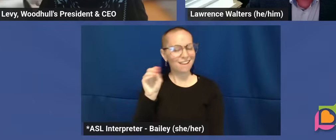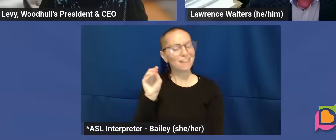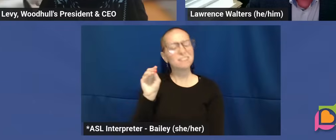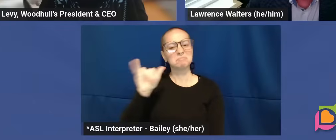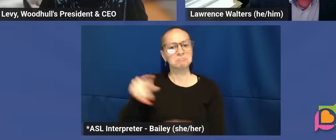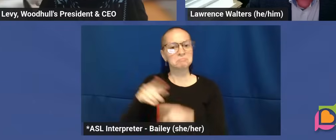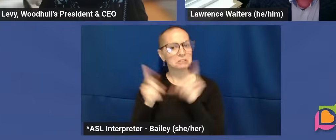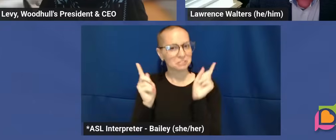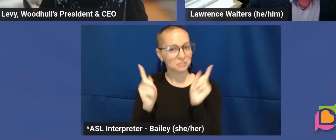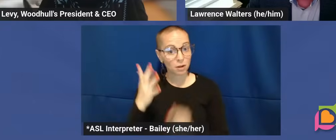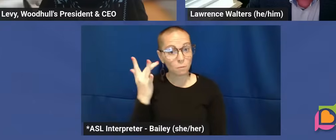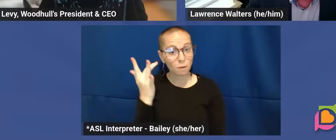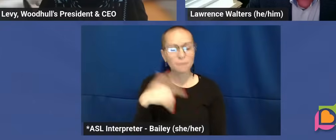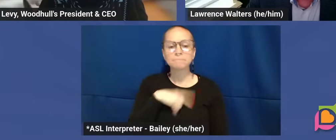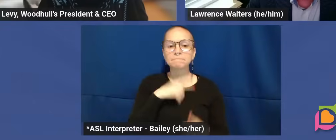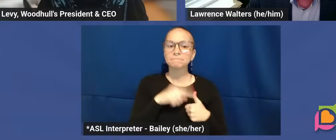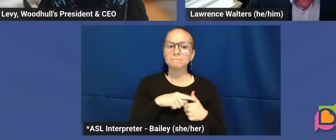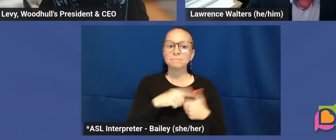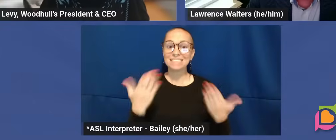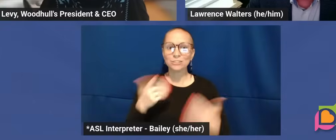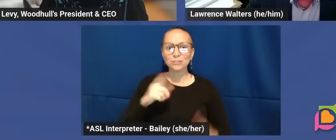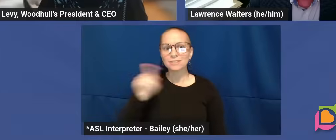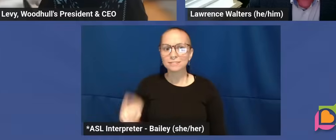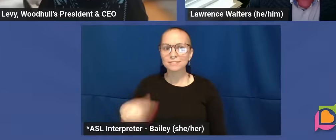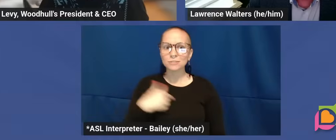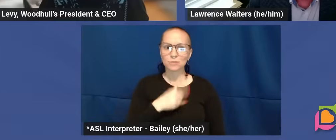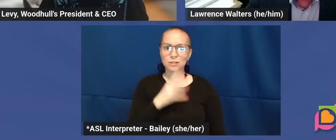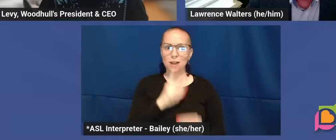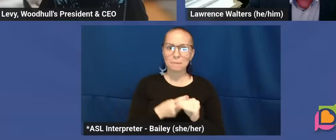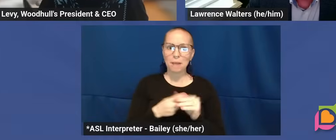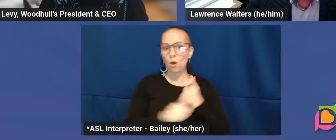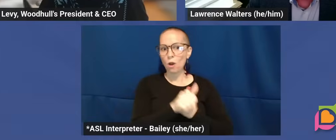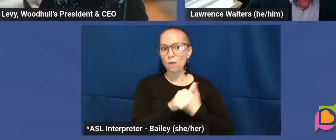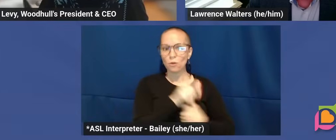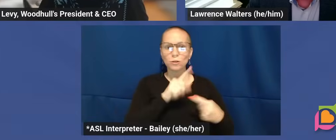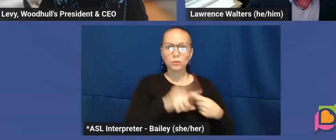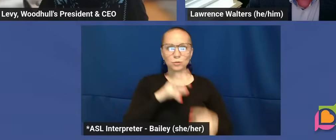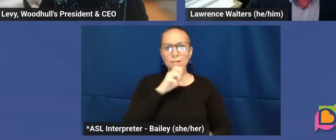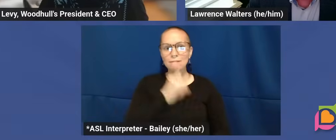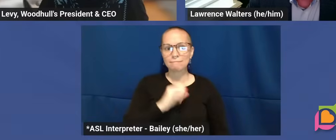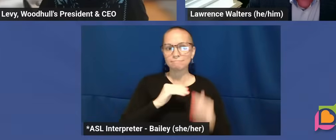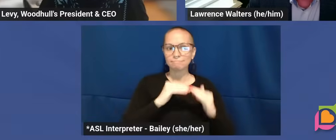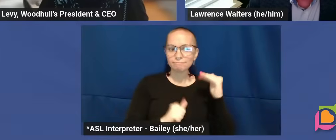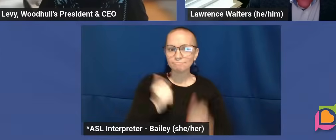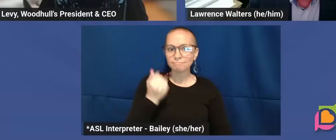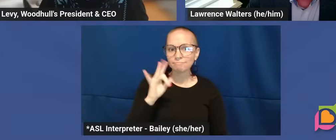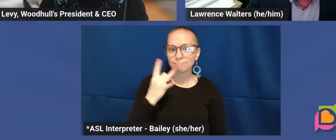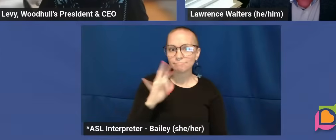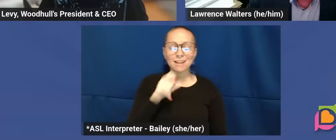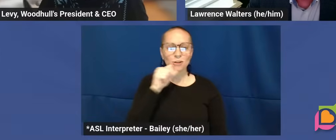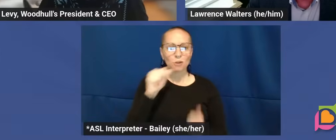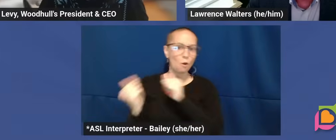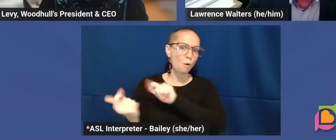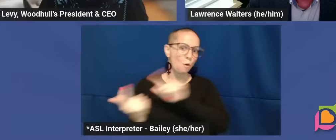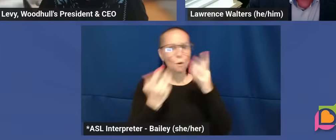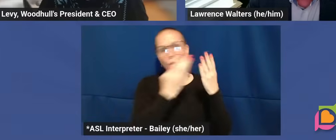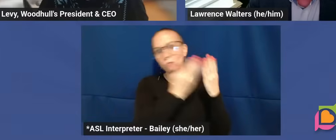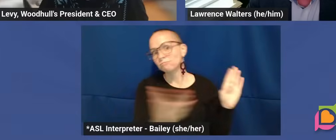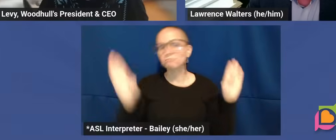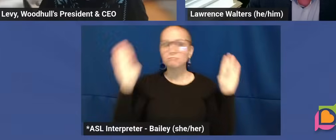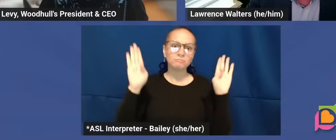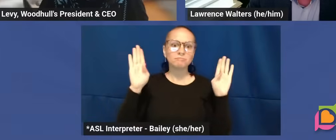different because one, here in Texas, we're talking about harmful to minors speech, not all indecent speech, which is a broader